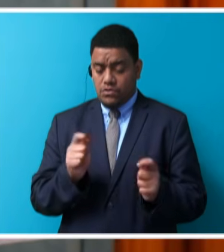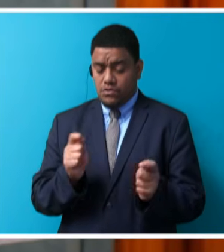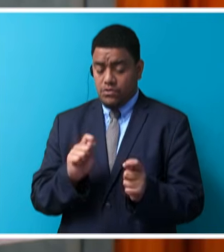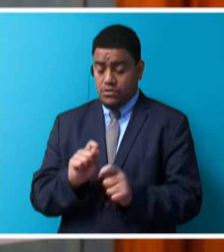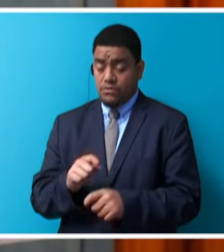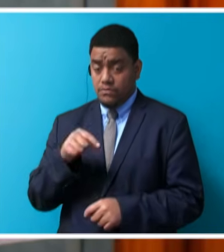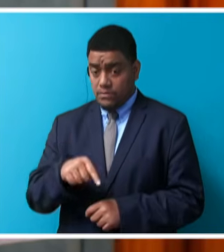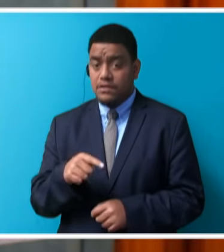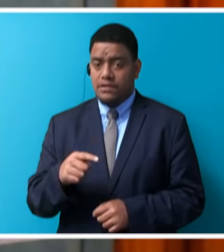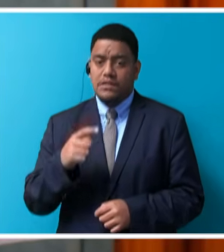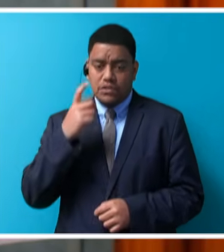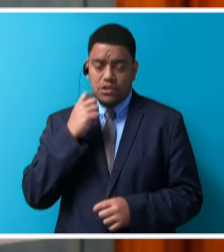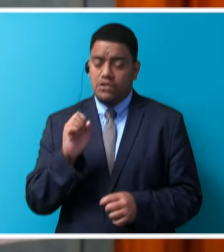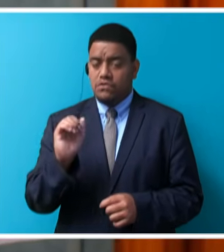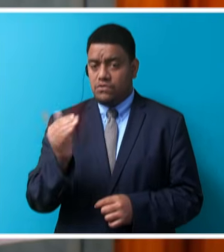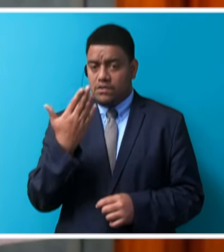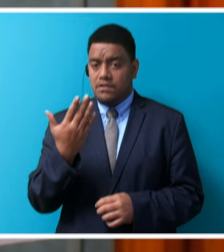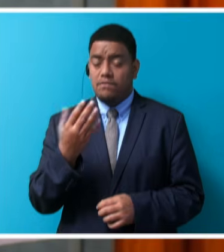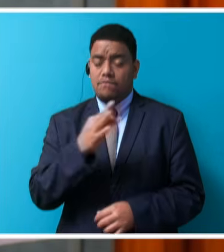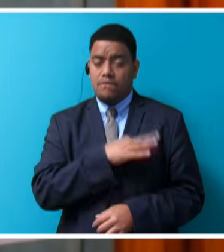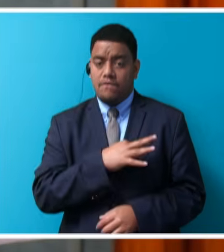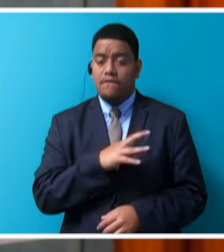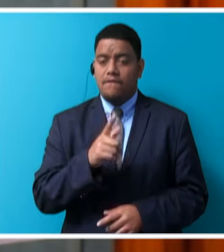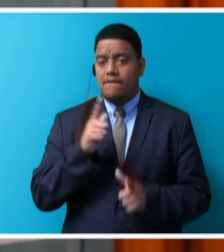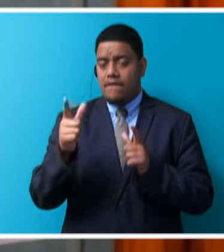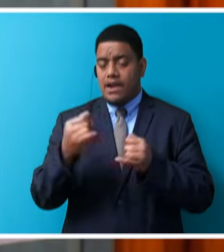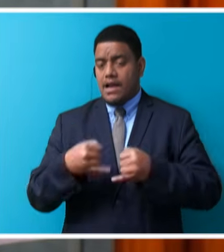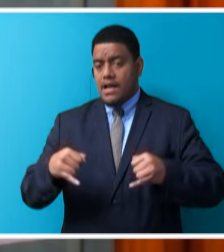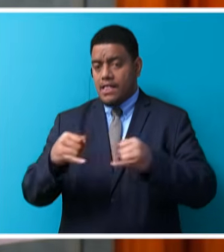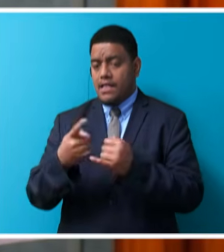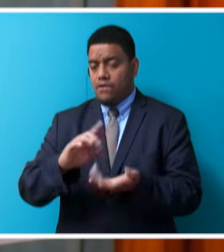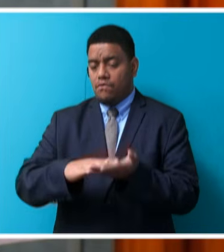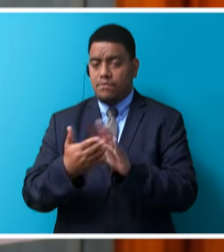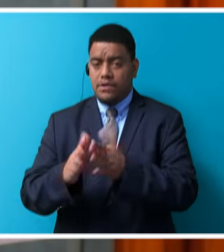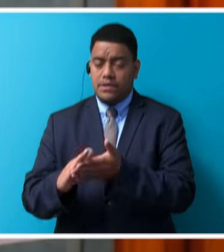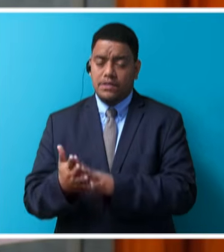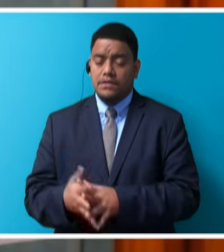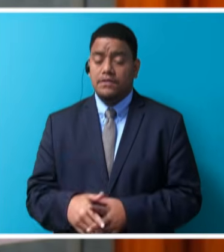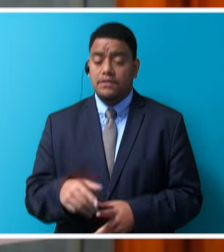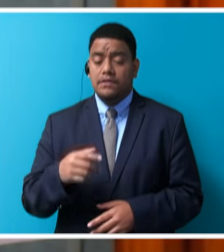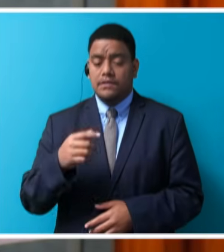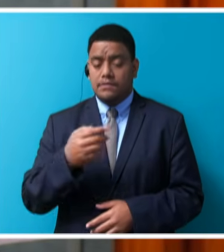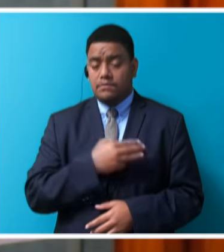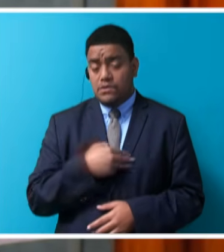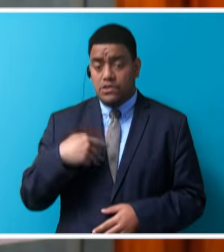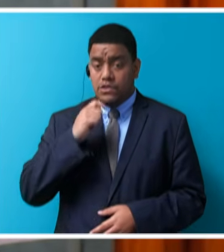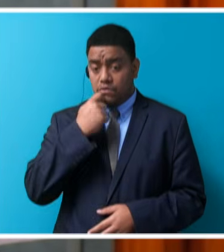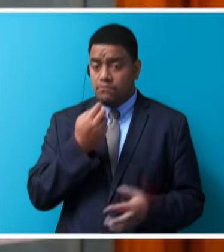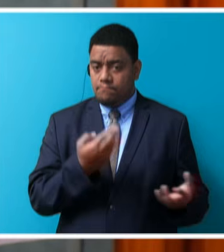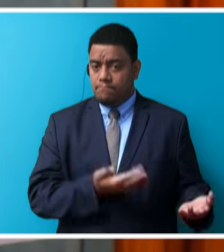allocation into tangible results for rural and maritime communities. The Ministry will therefore